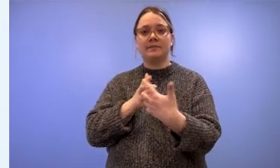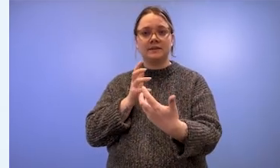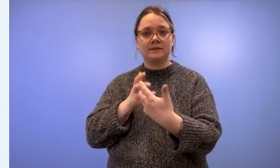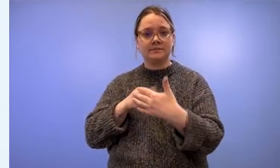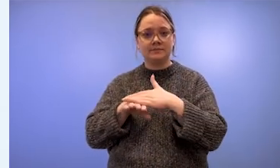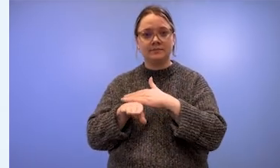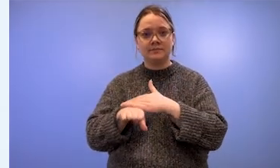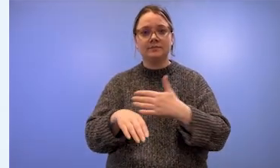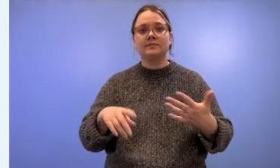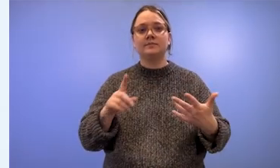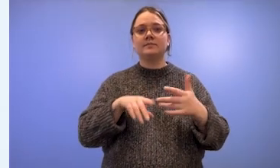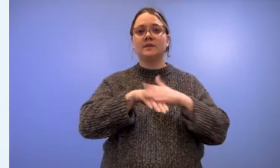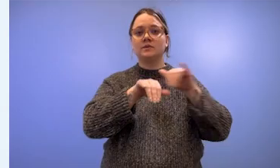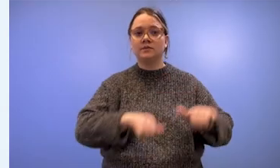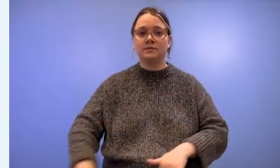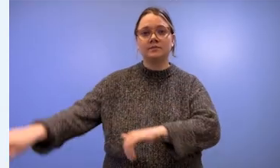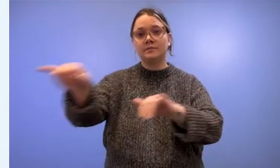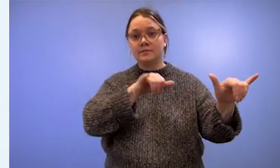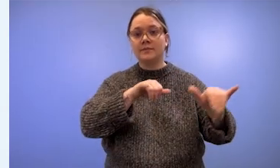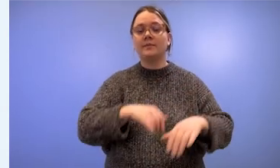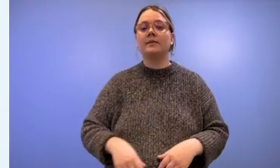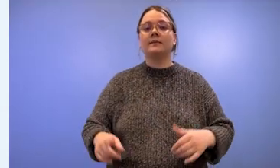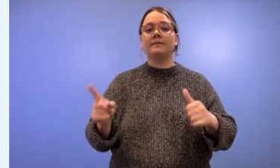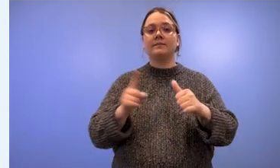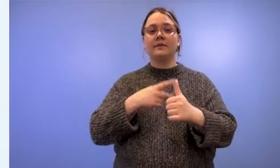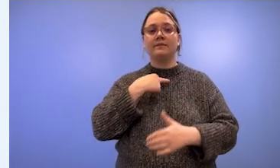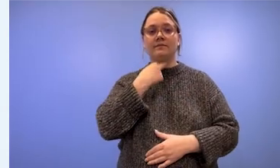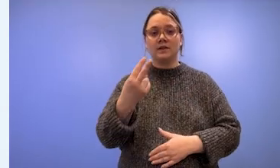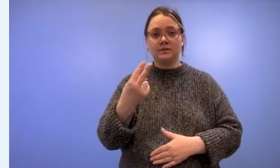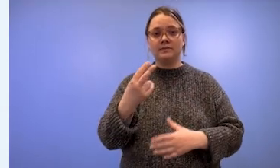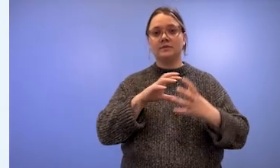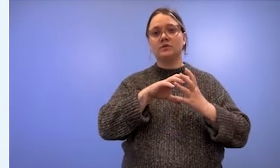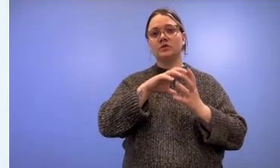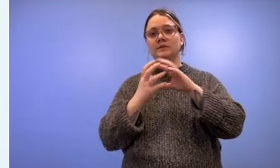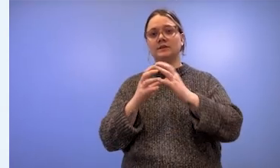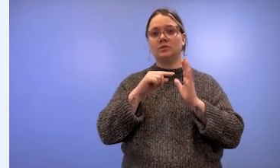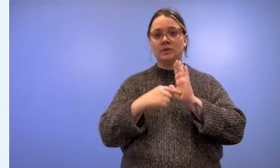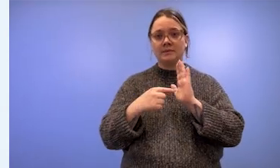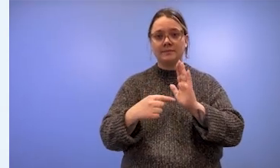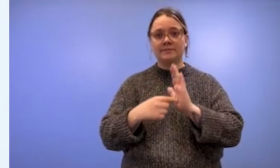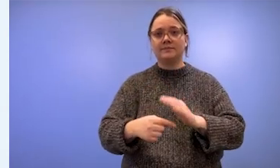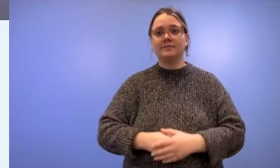accommodation, accessibility standards, and first voice and intersectional representation.